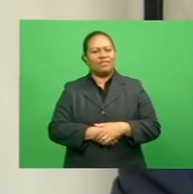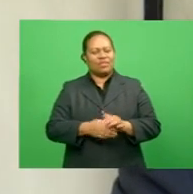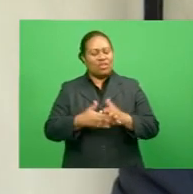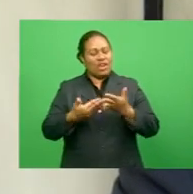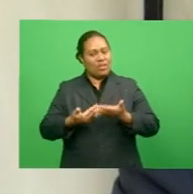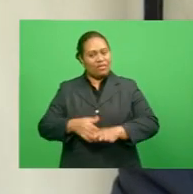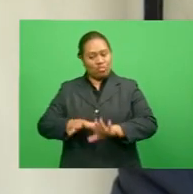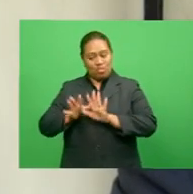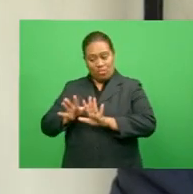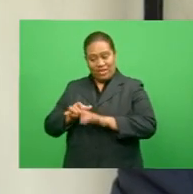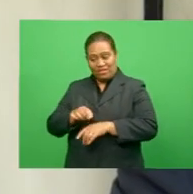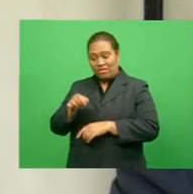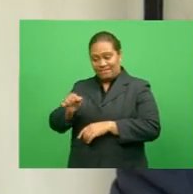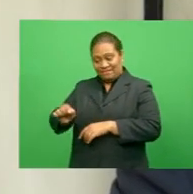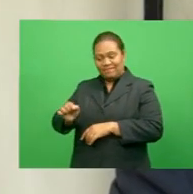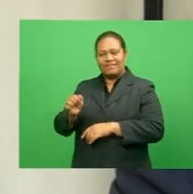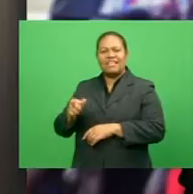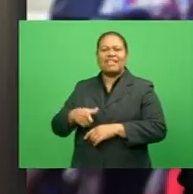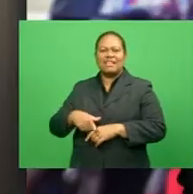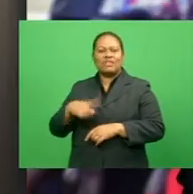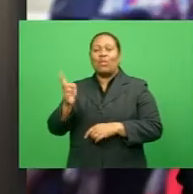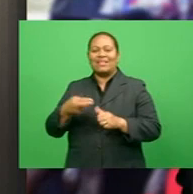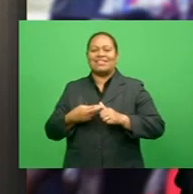response to the offer that we've offered him this morning.